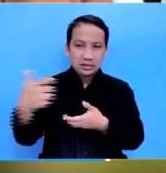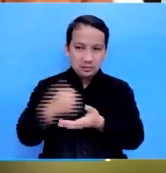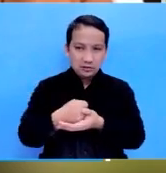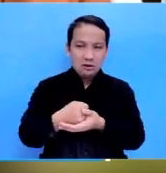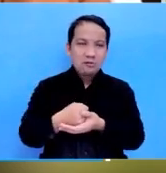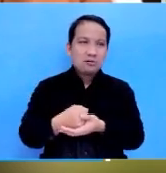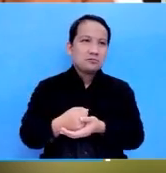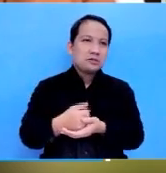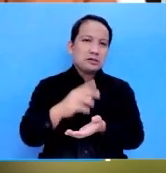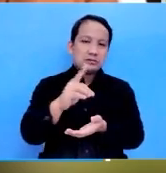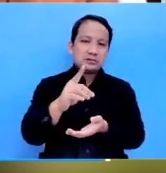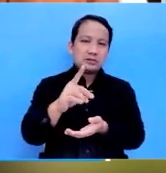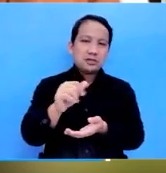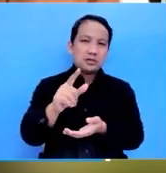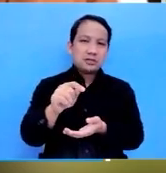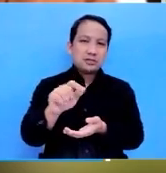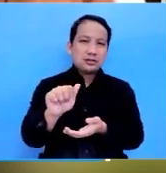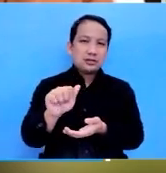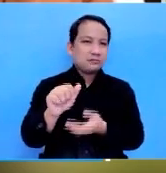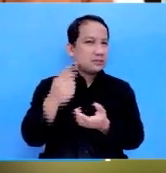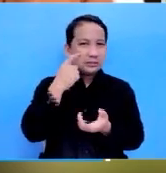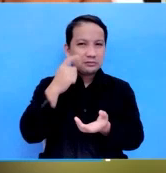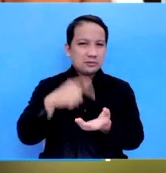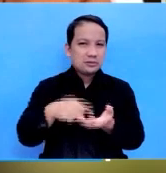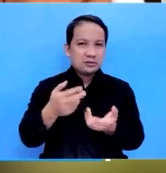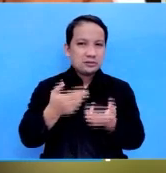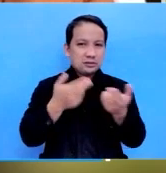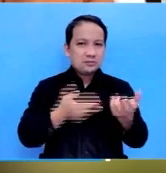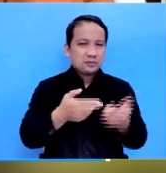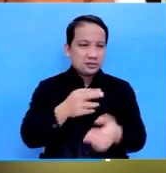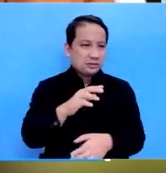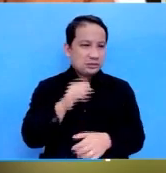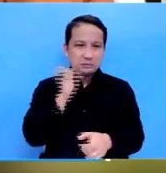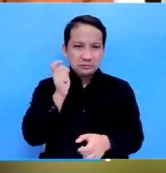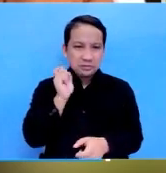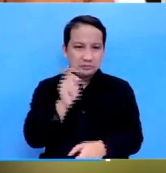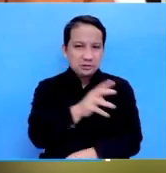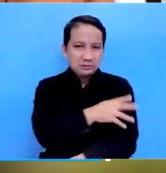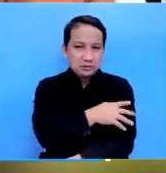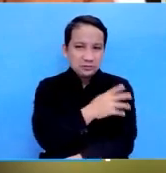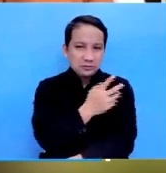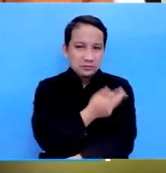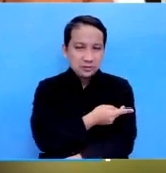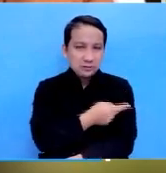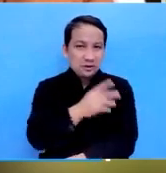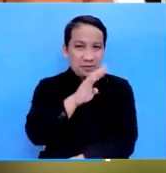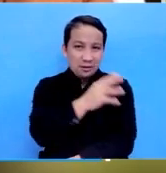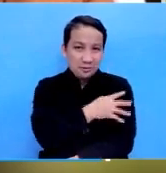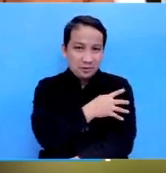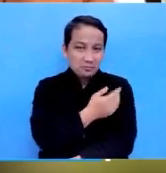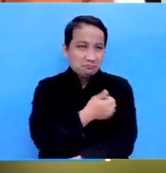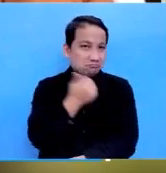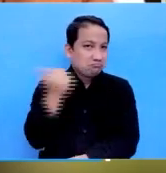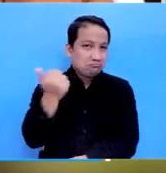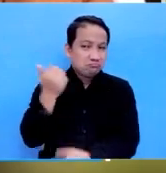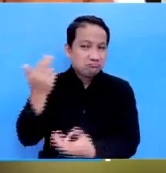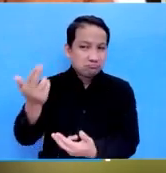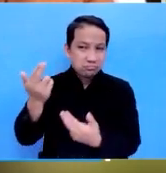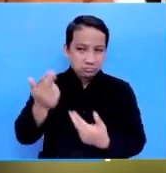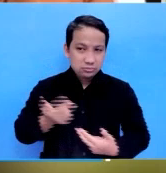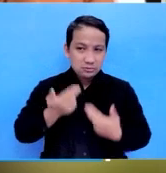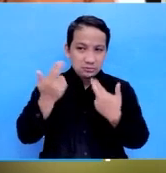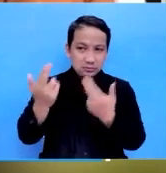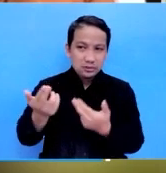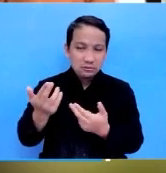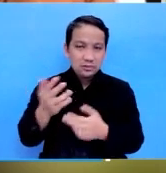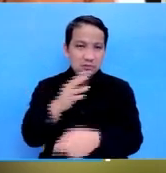hindi naman nila basta-basta nire-recommend yung second booster shots. That being said, I think in other countries, they have recommended second booster